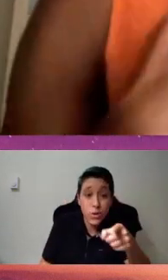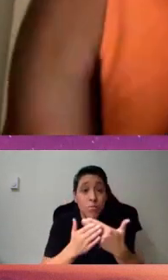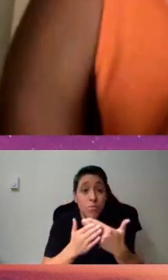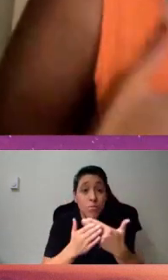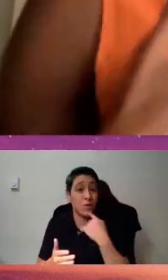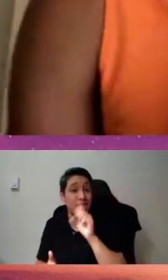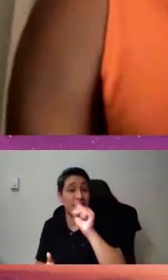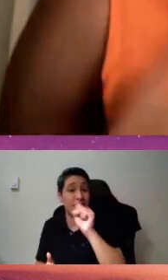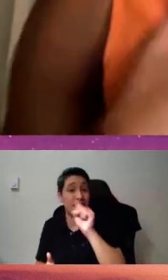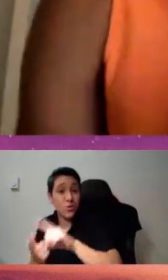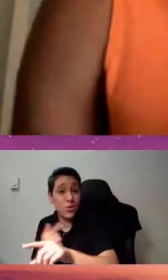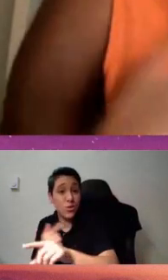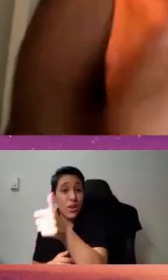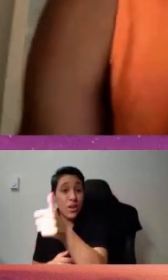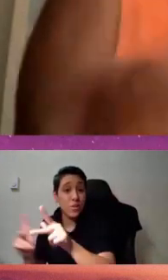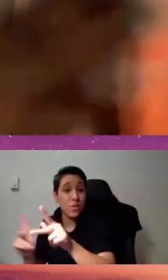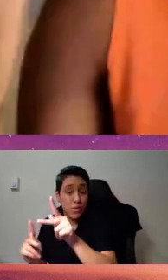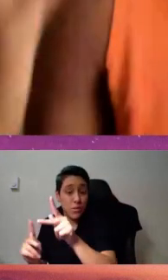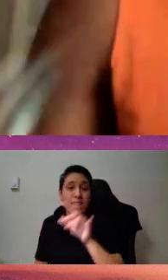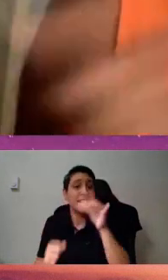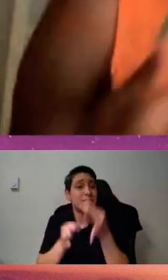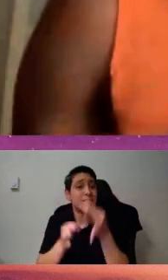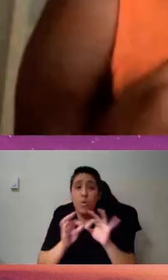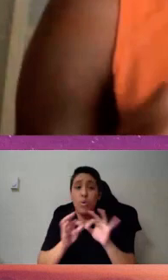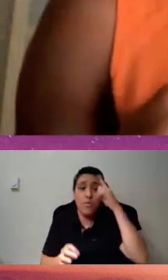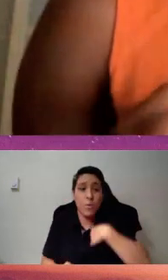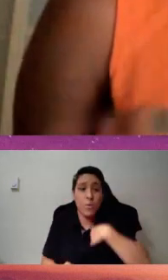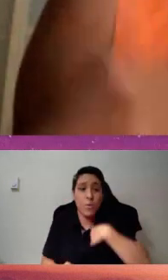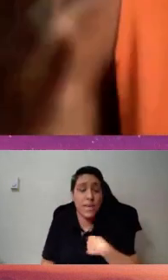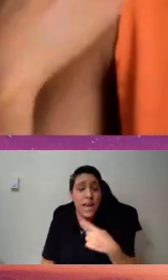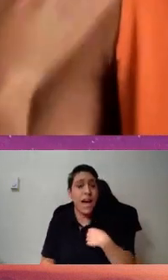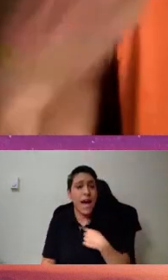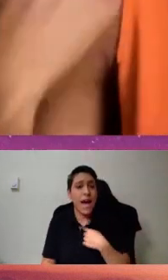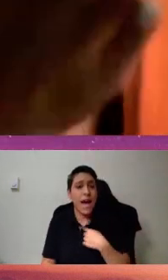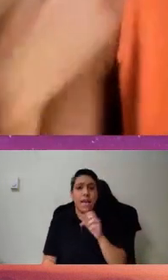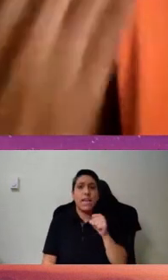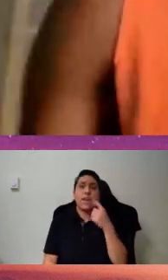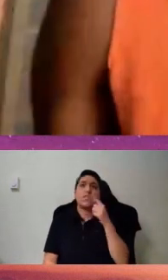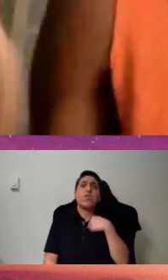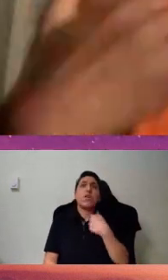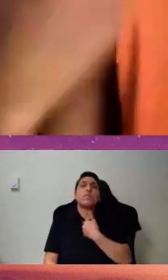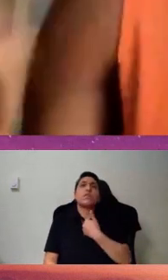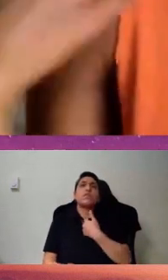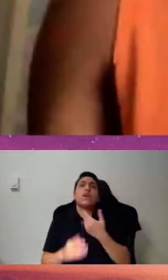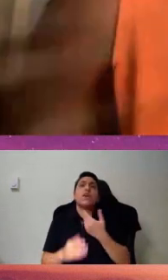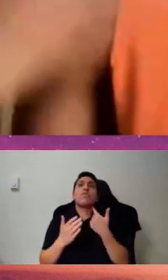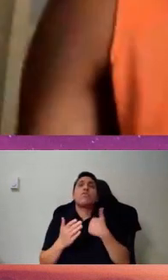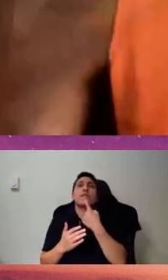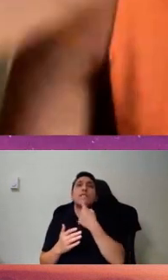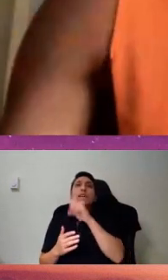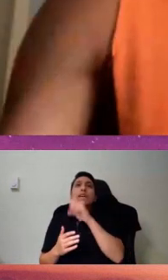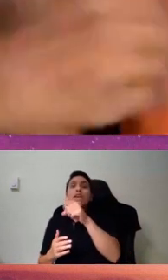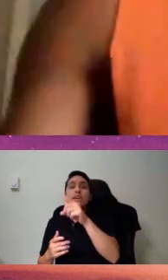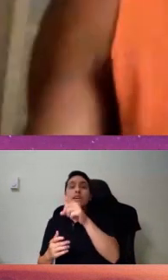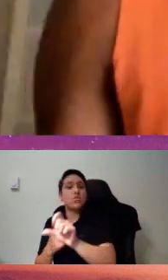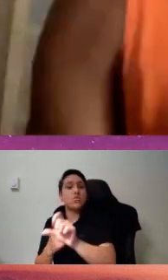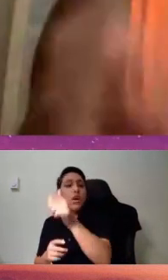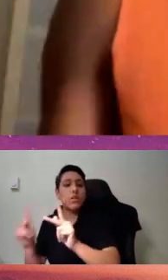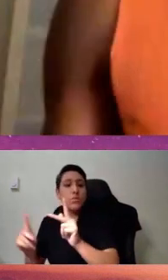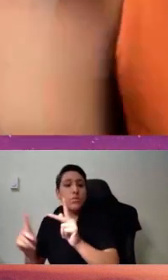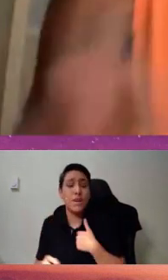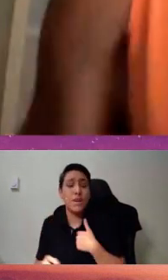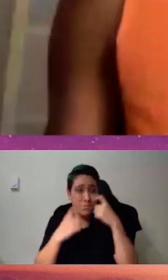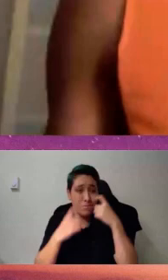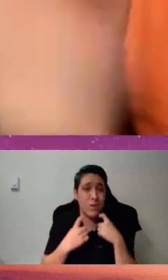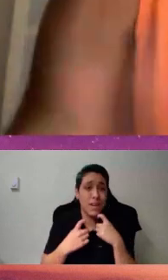God. Oh, did I say yes to myself? Woo, before saying yes to someone else? I'm gonna cry.